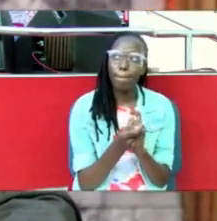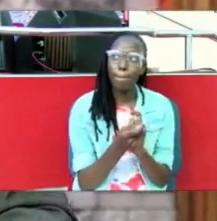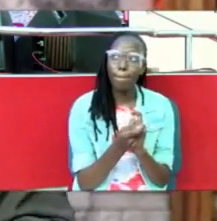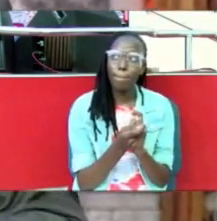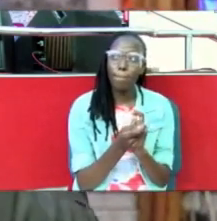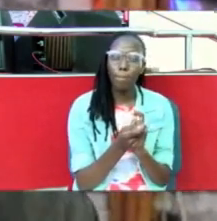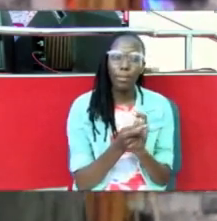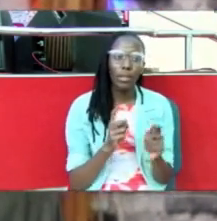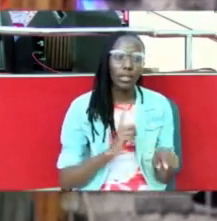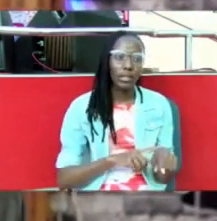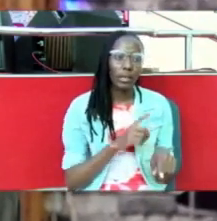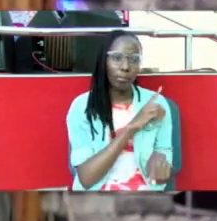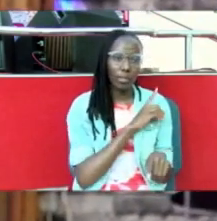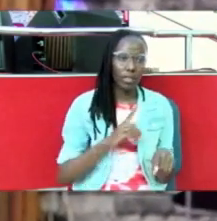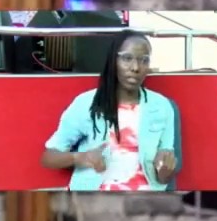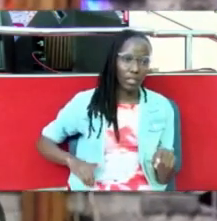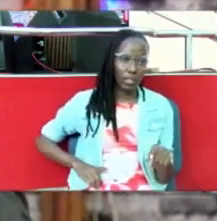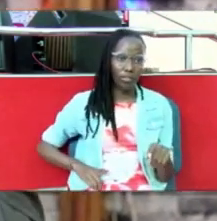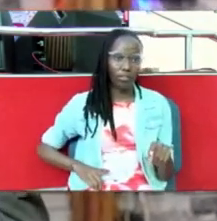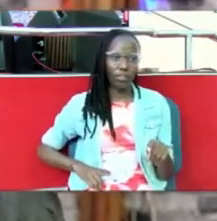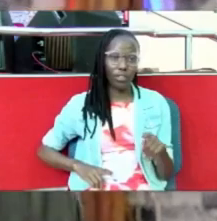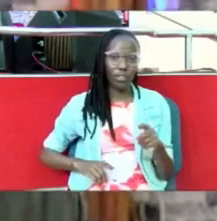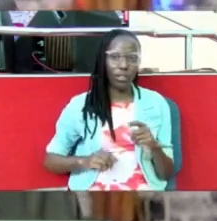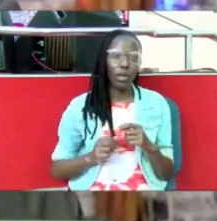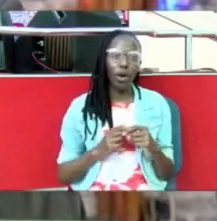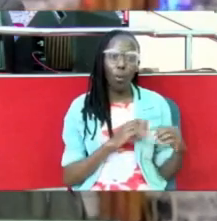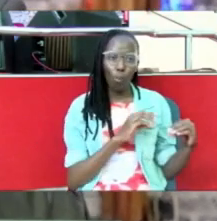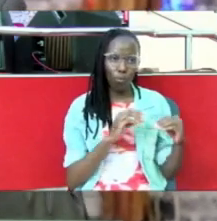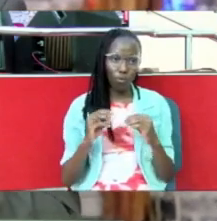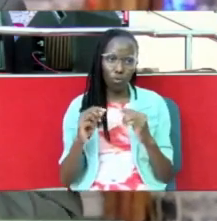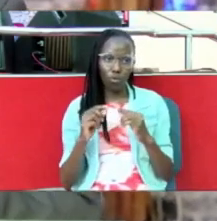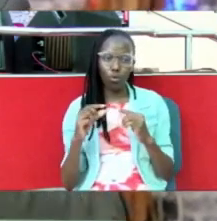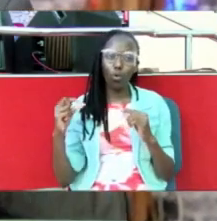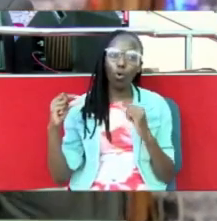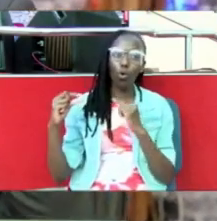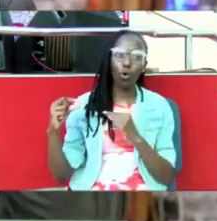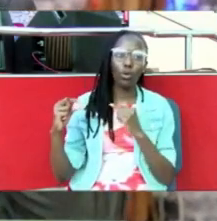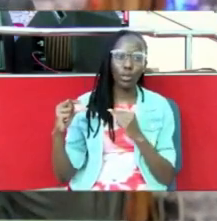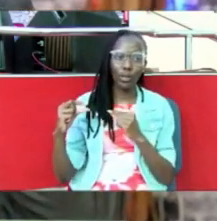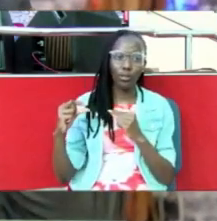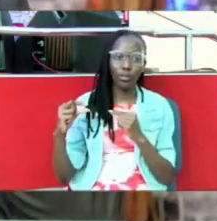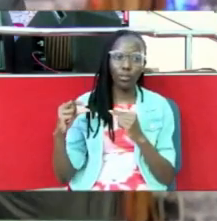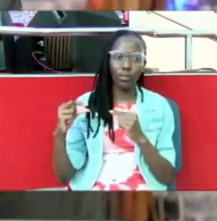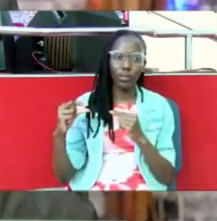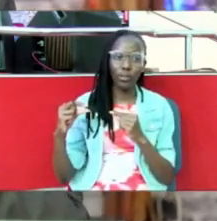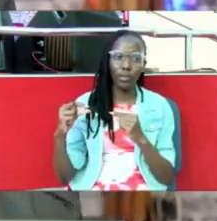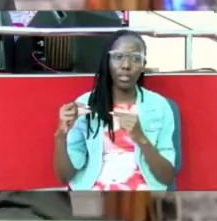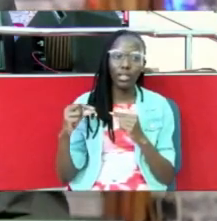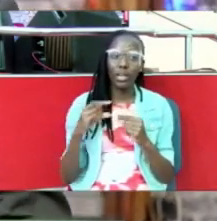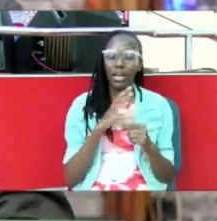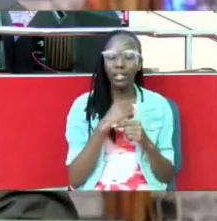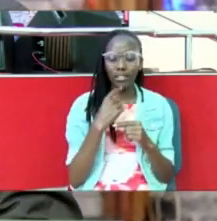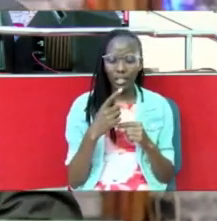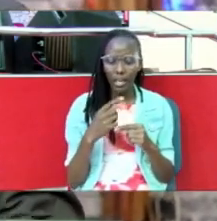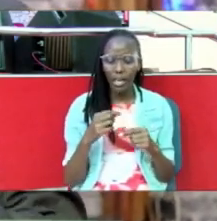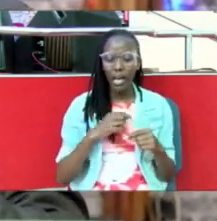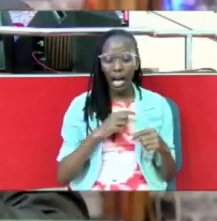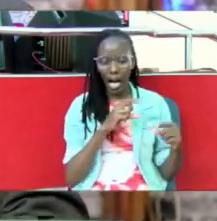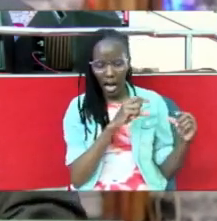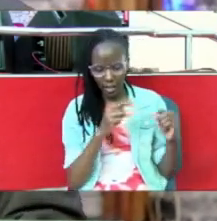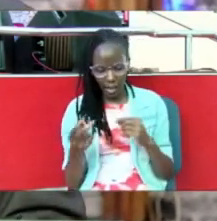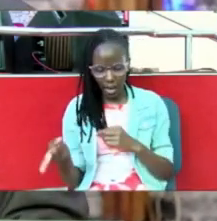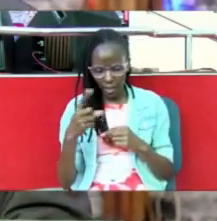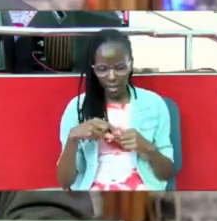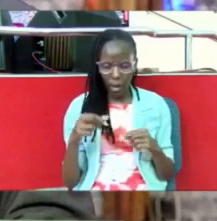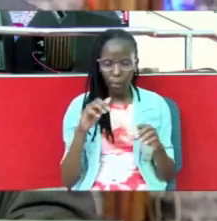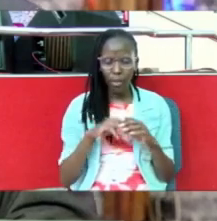mpya. When David confronted Goliath boldly by declaring to him that he was going against him in the name of the Lord Almighty. Wakati